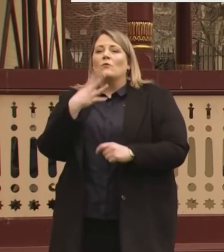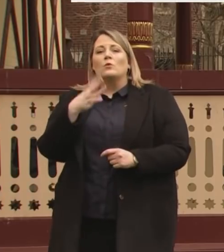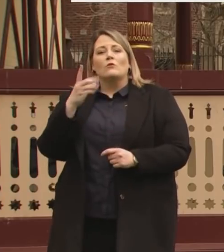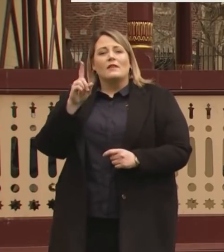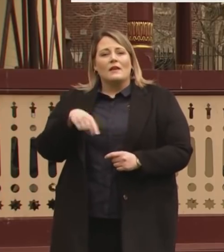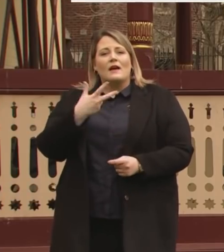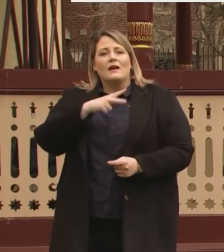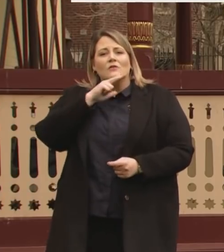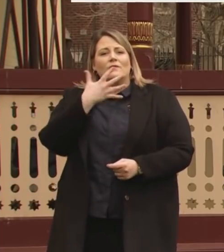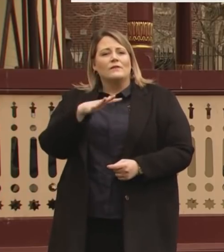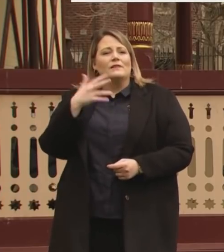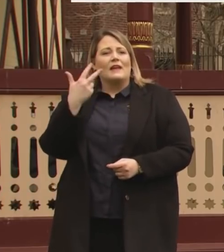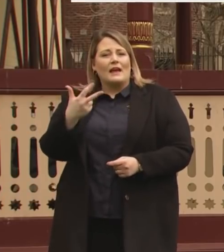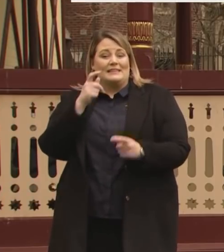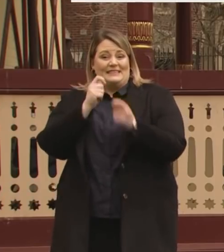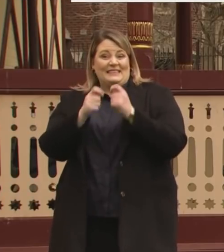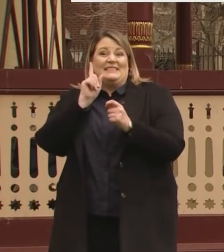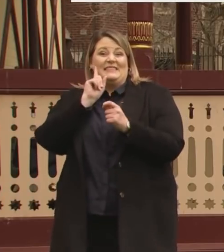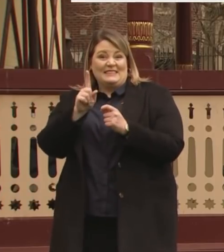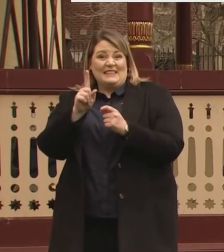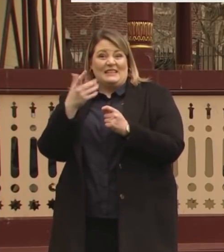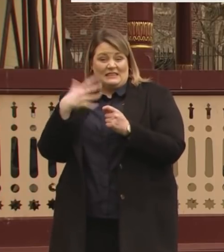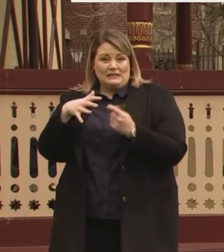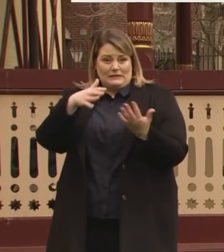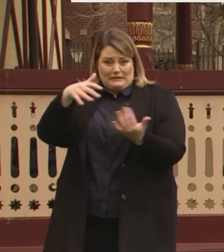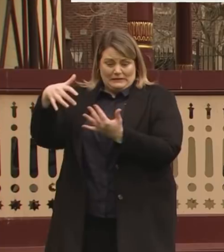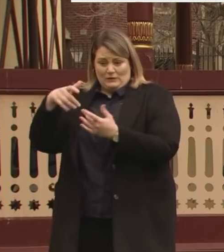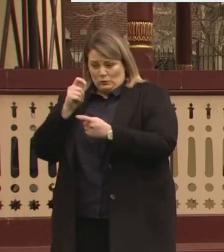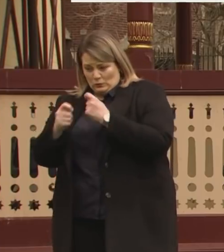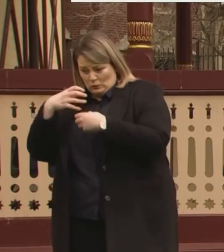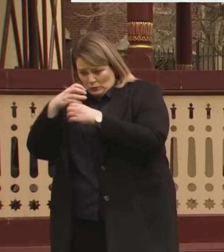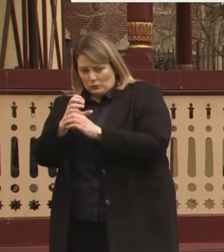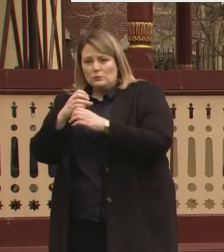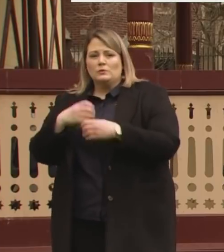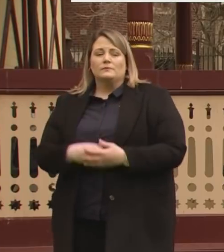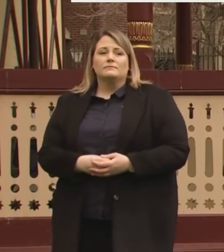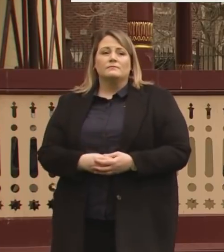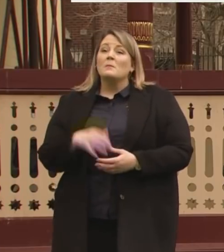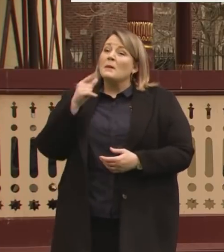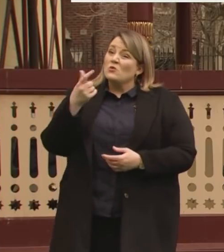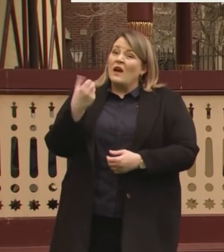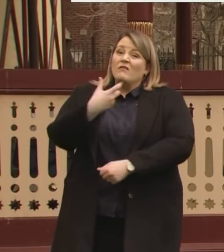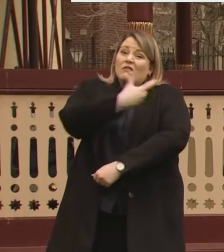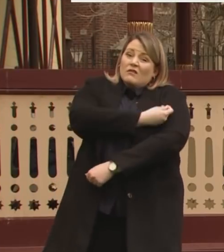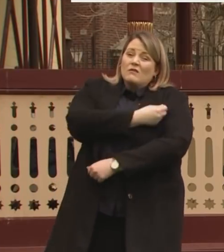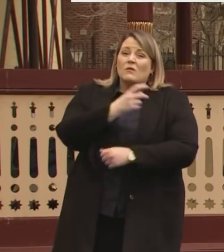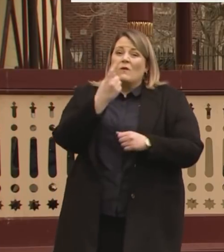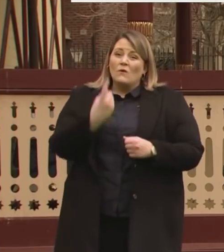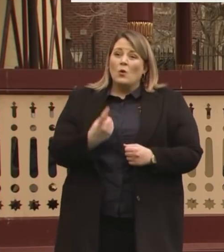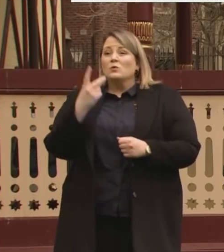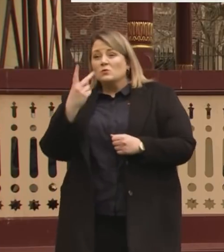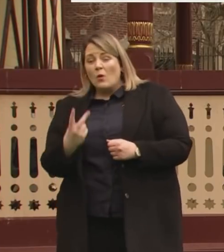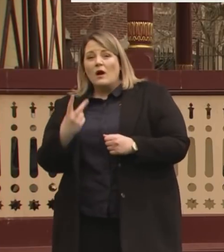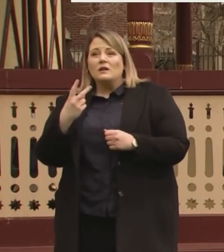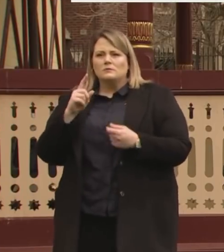43,858 tests processed yesterday. Even if you're vaccinated and you've got symptoms, you need to get tested. If you're vaccinated and you've been to exposure sites,